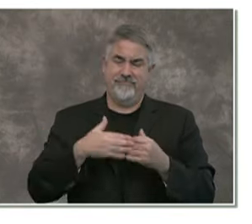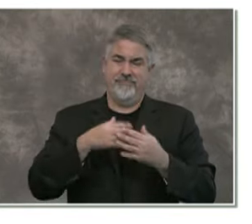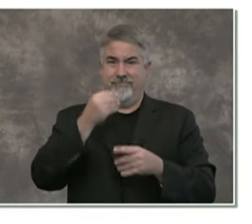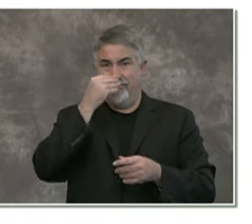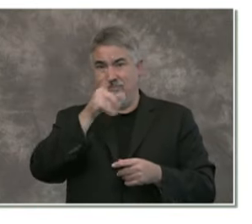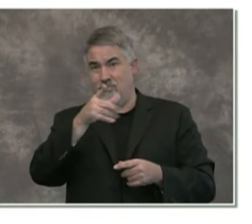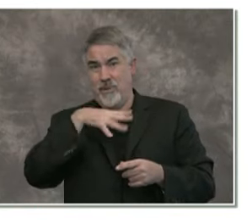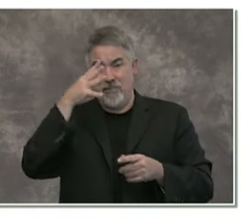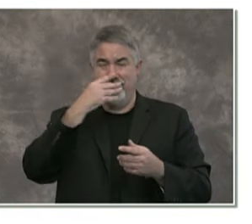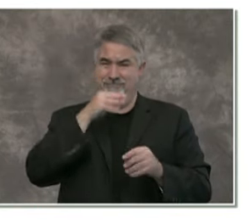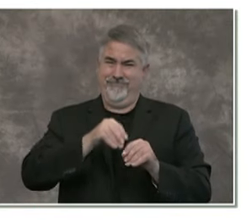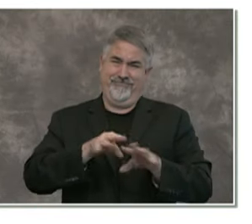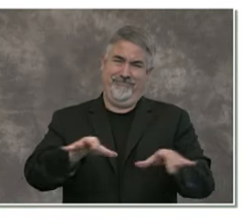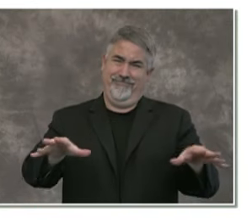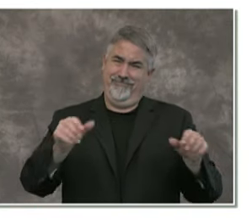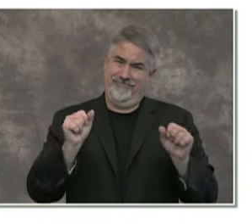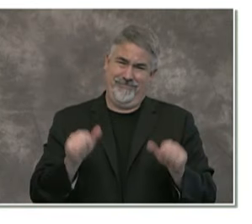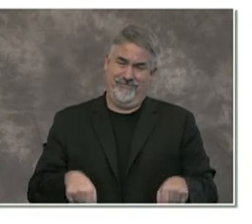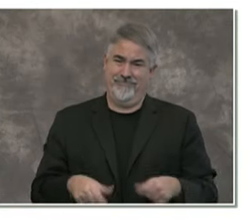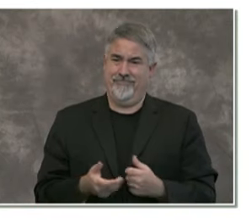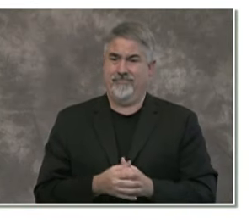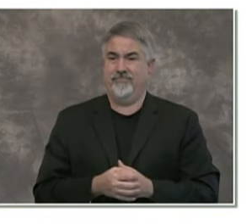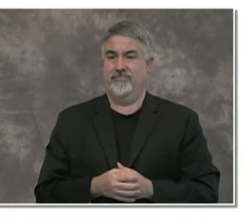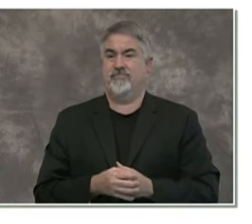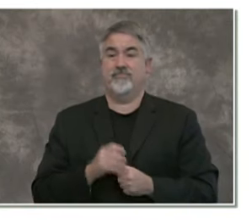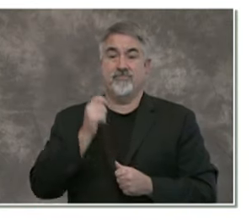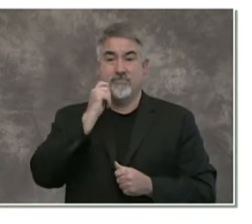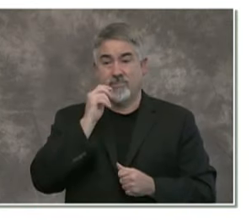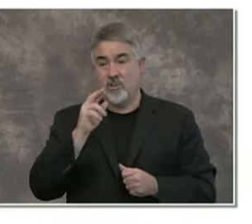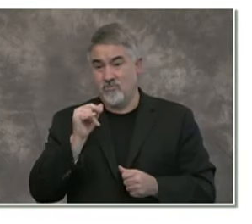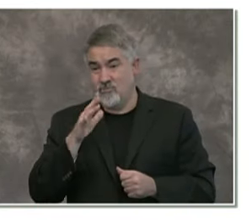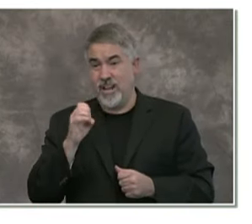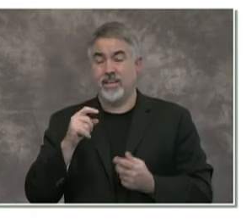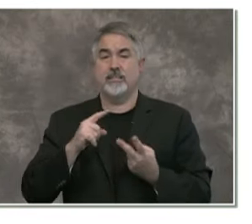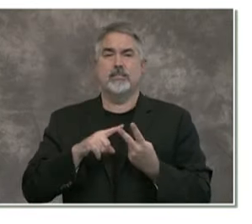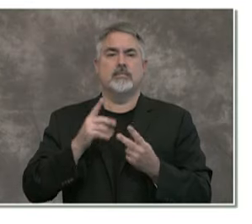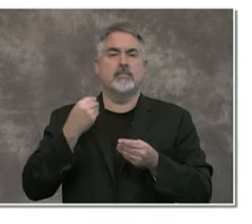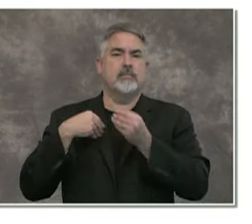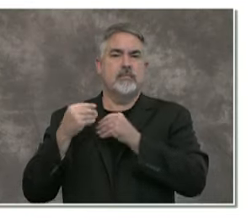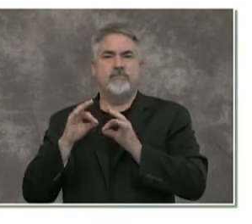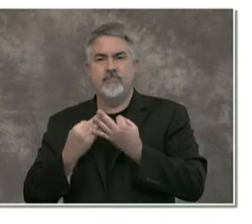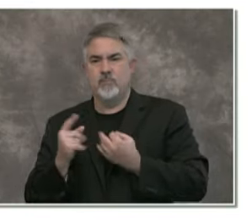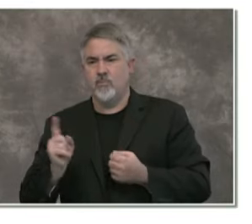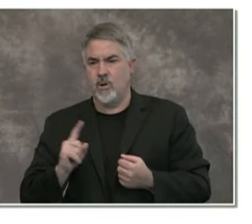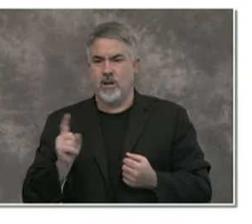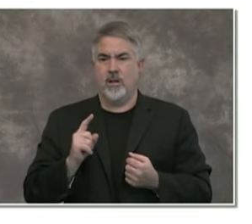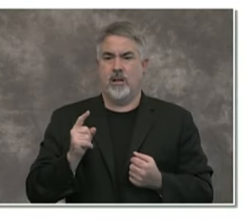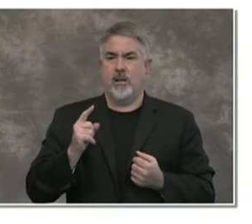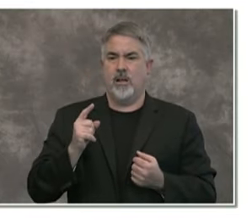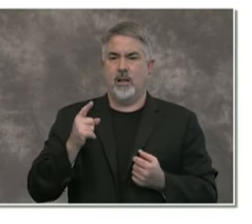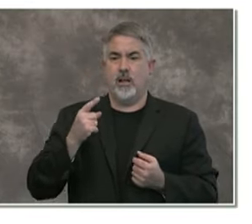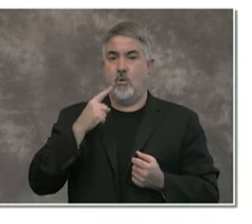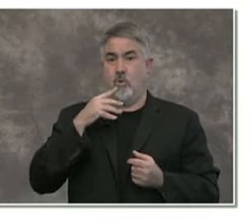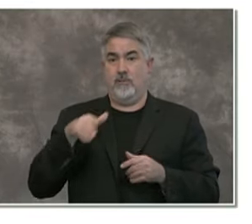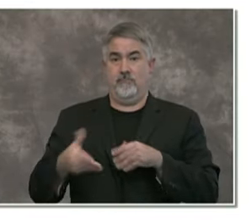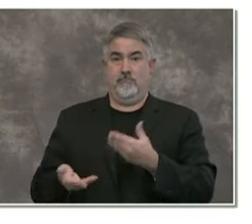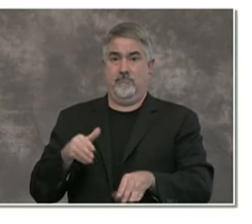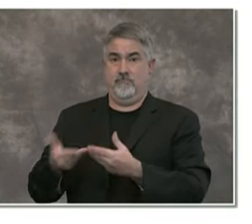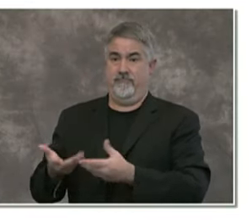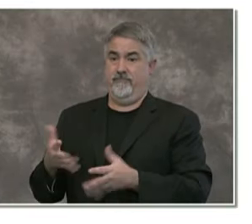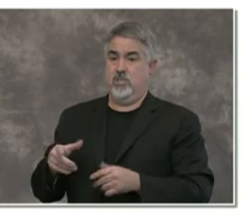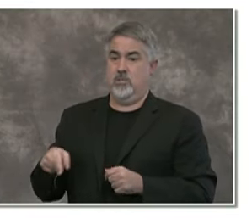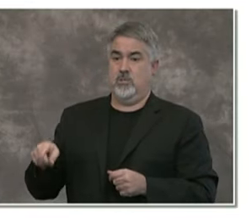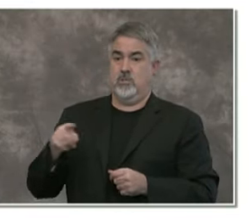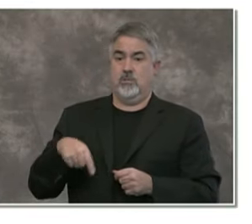were female. Regarding race and ethnicity, for those that have died, of the 36 cases, we